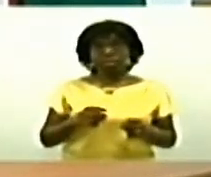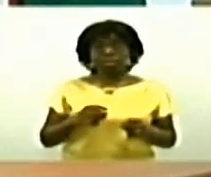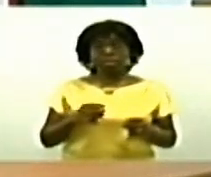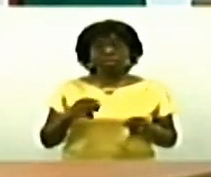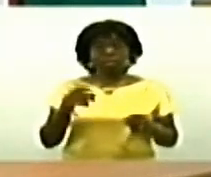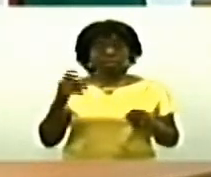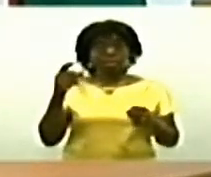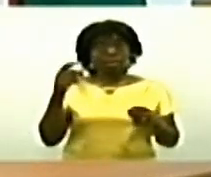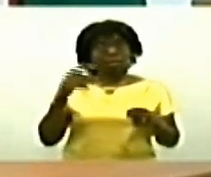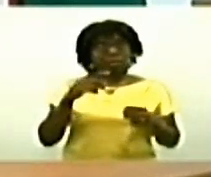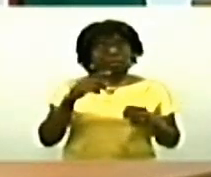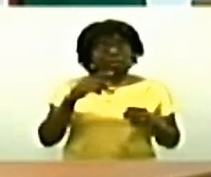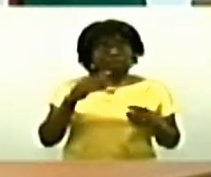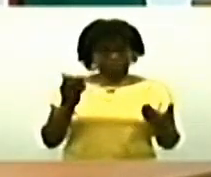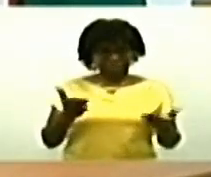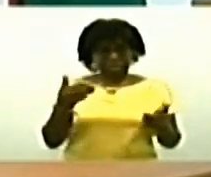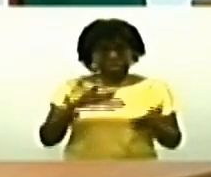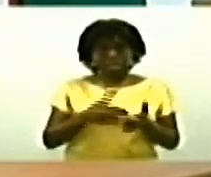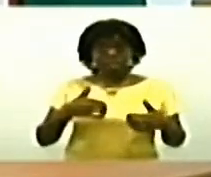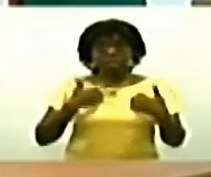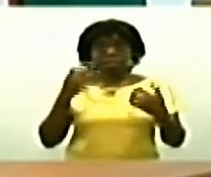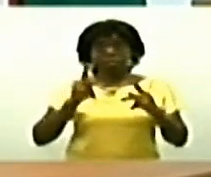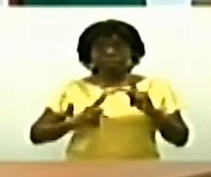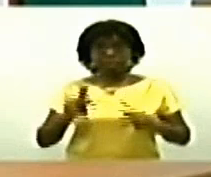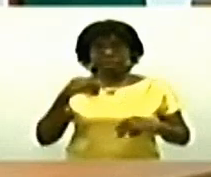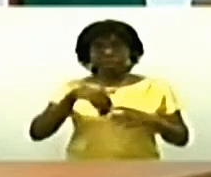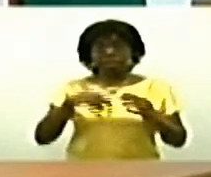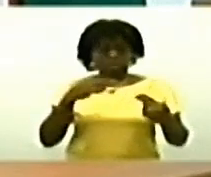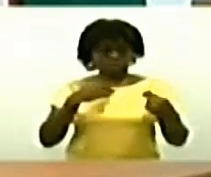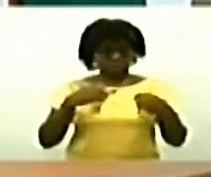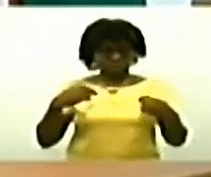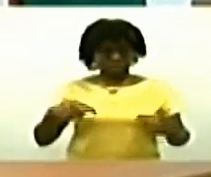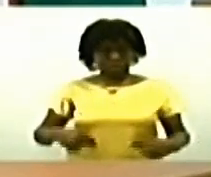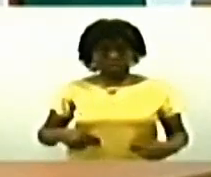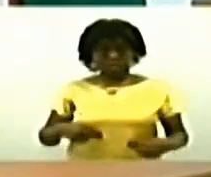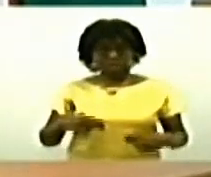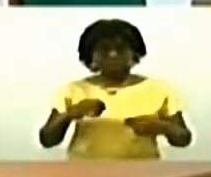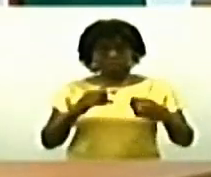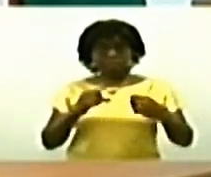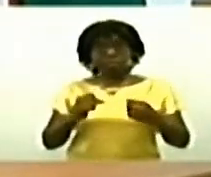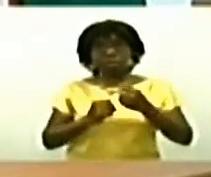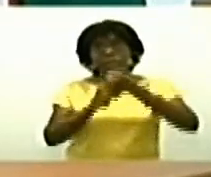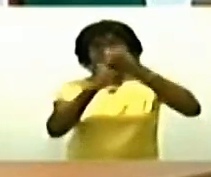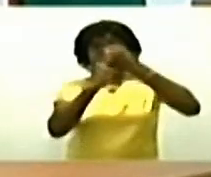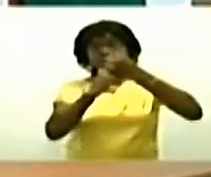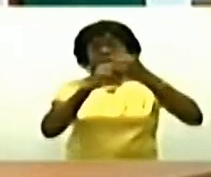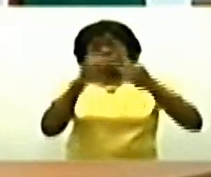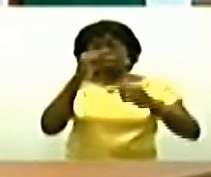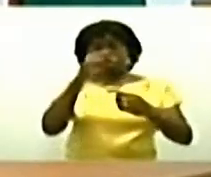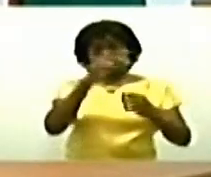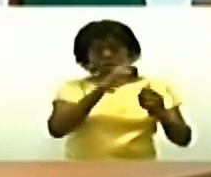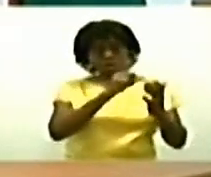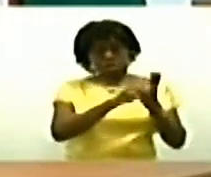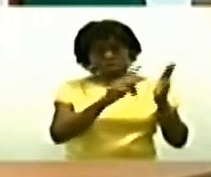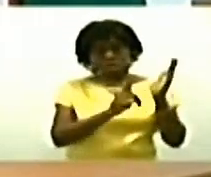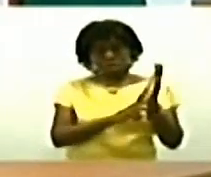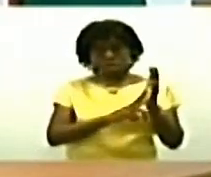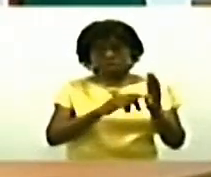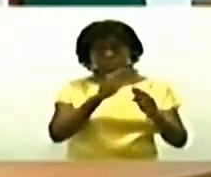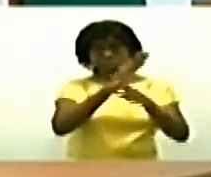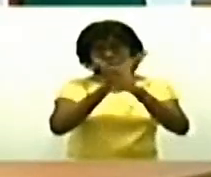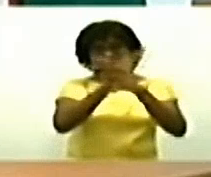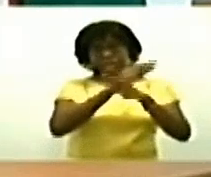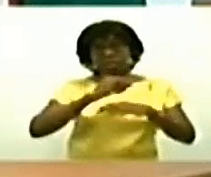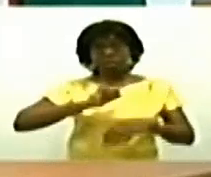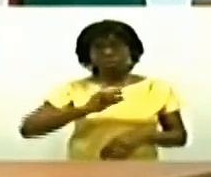young people in uniform, upholding the law, protecting all of us, and making